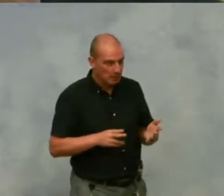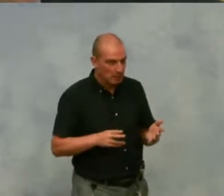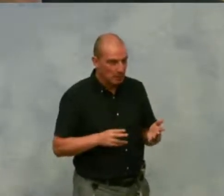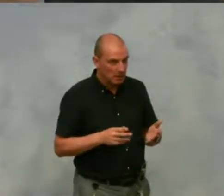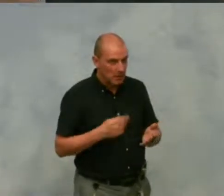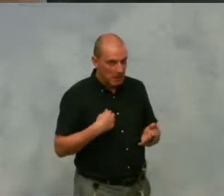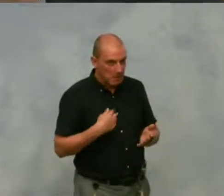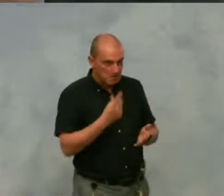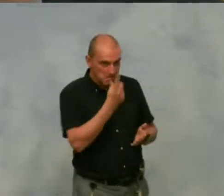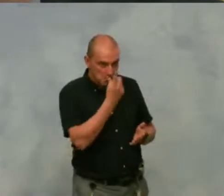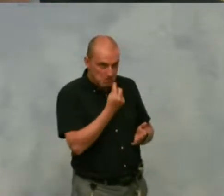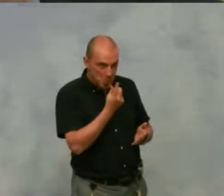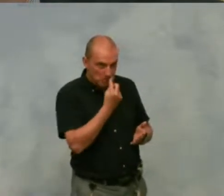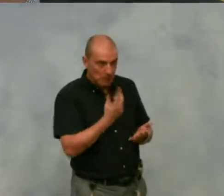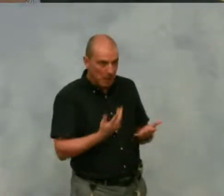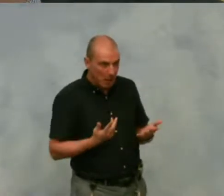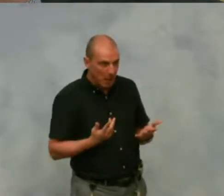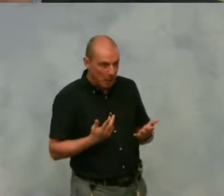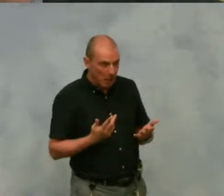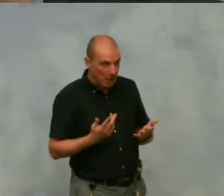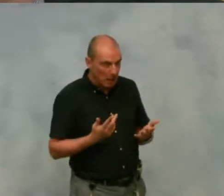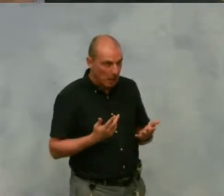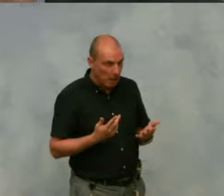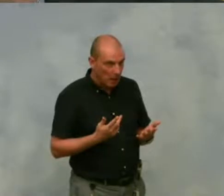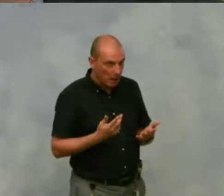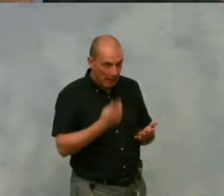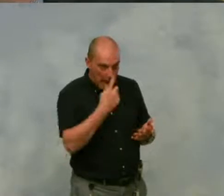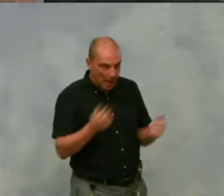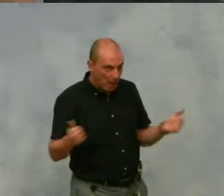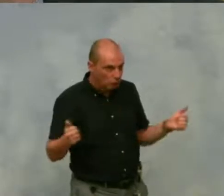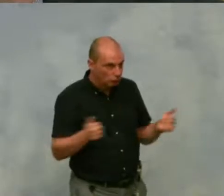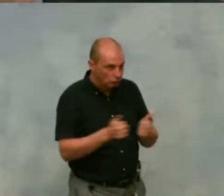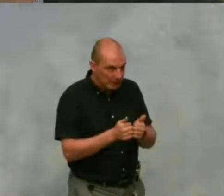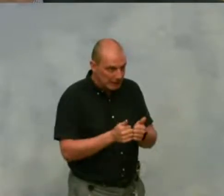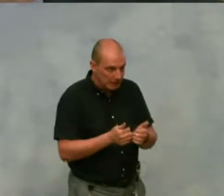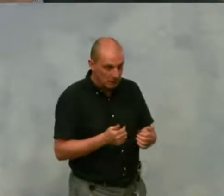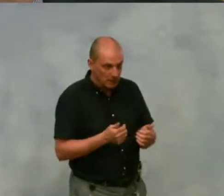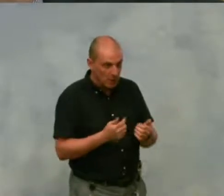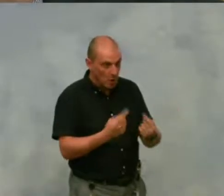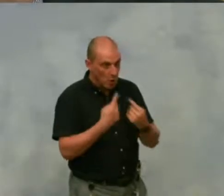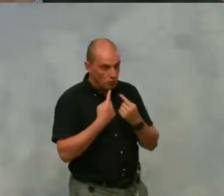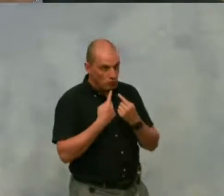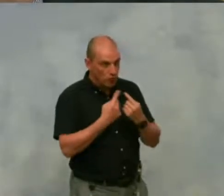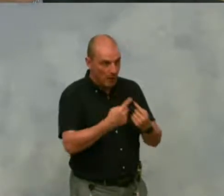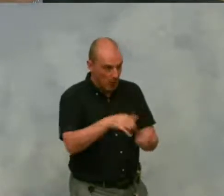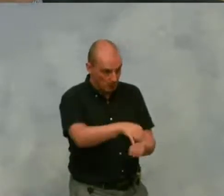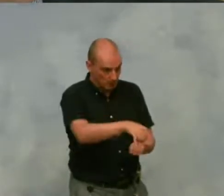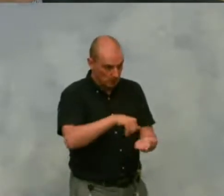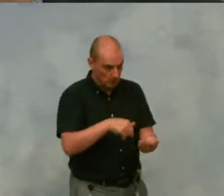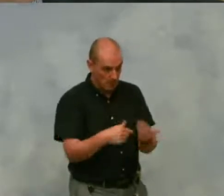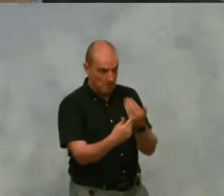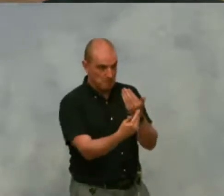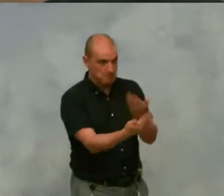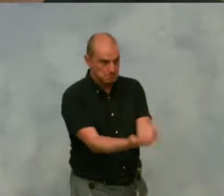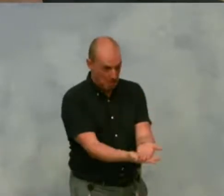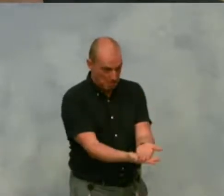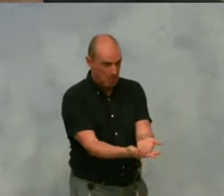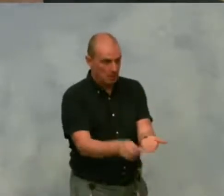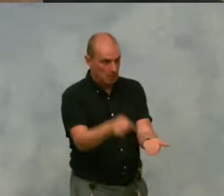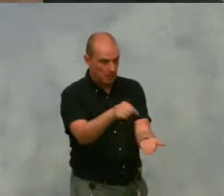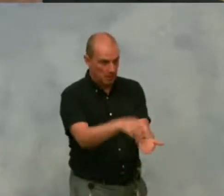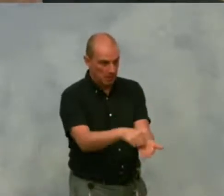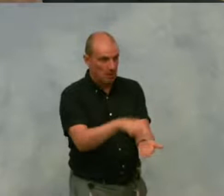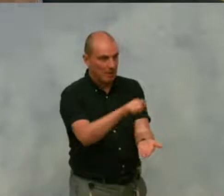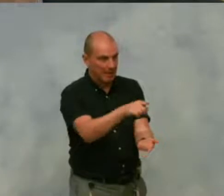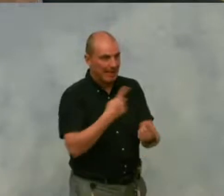that we can go down, and a reporting cycle that we can arrive at that tries to bring together the data in a way that yourselves